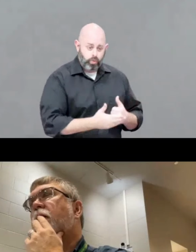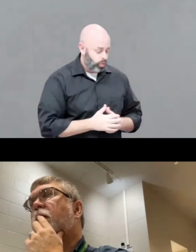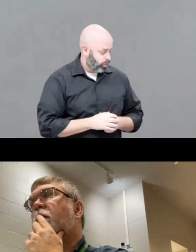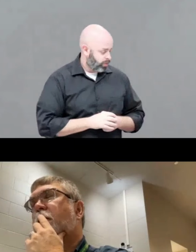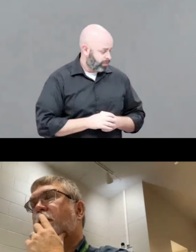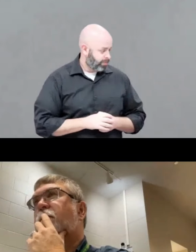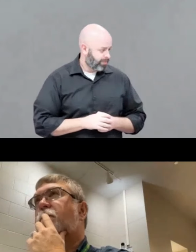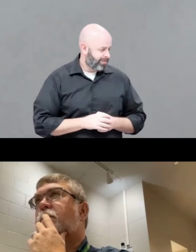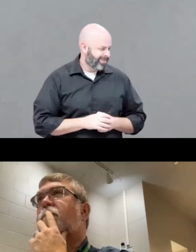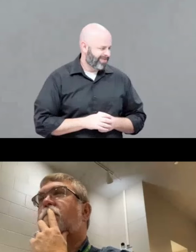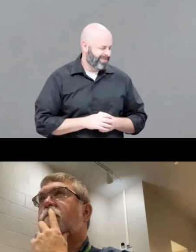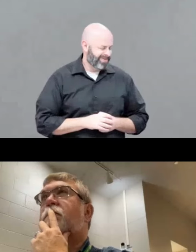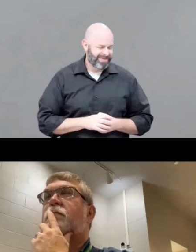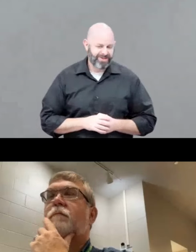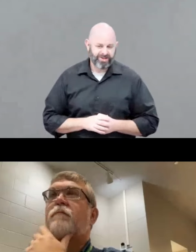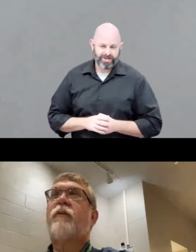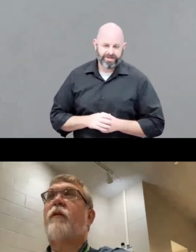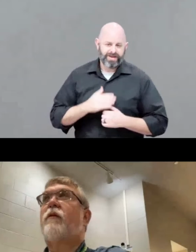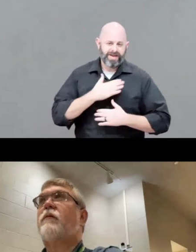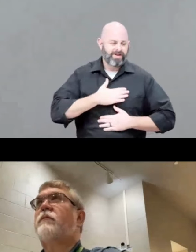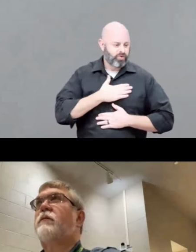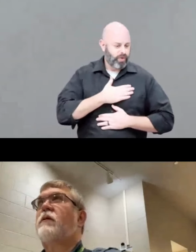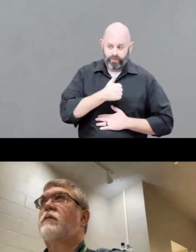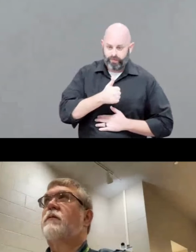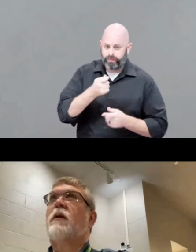you. Enjoy your play.